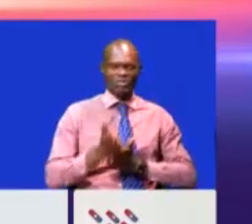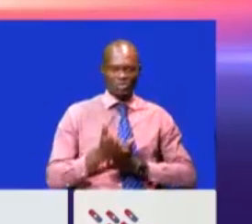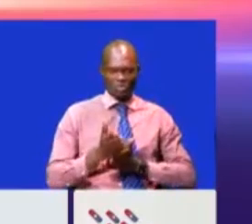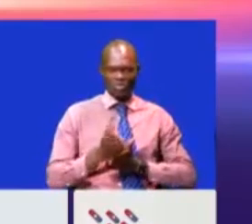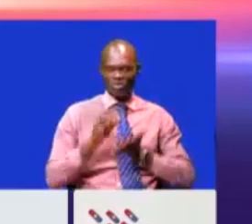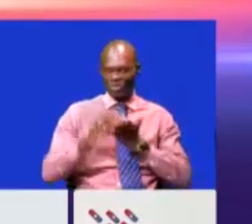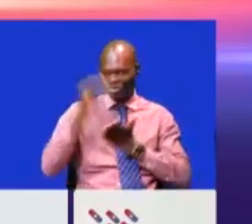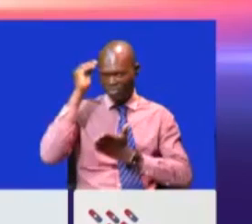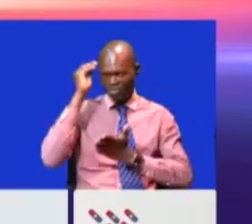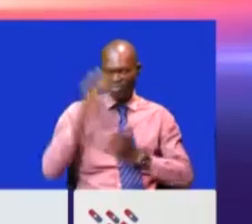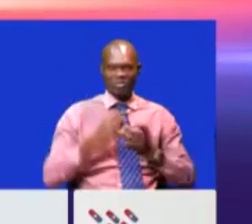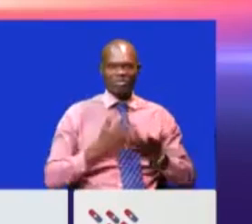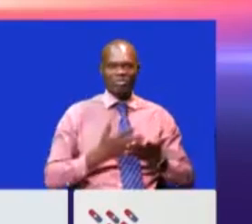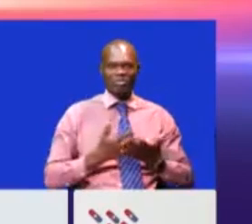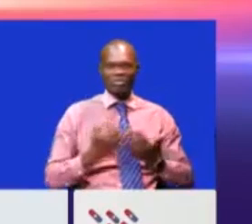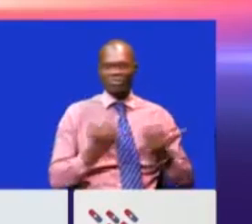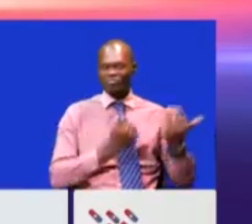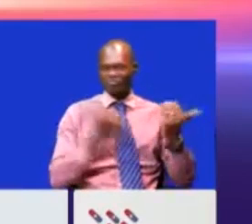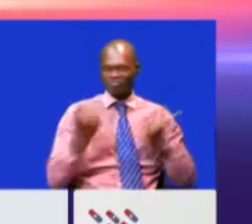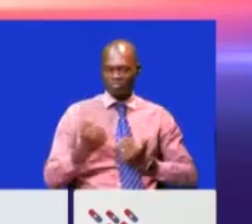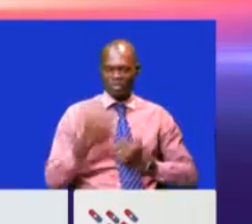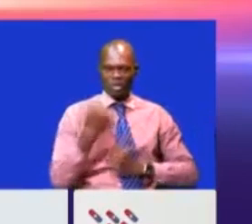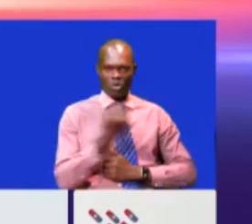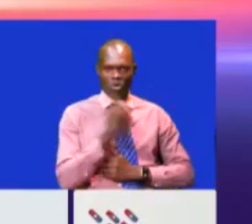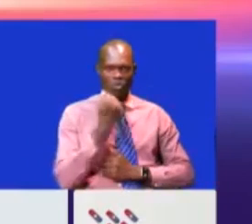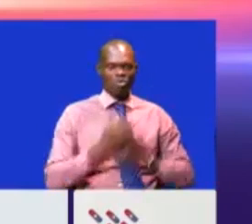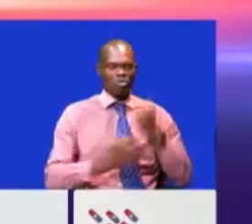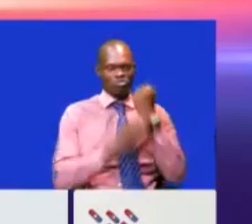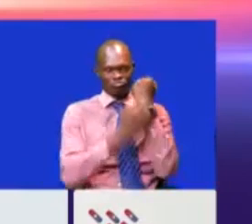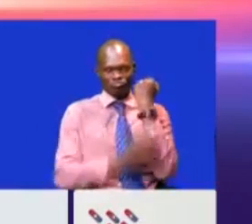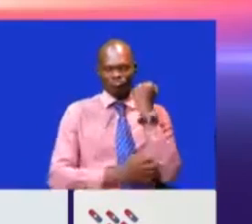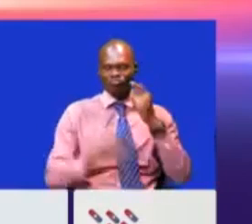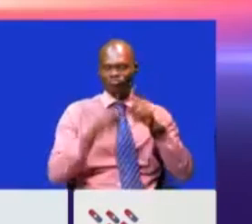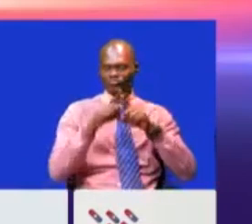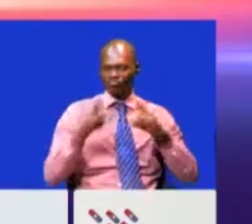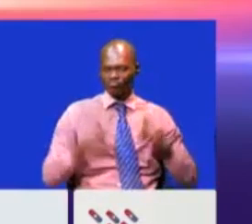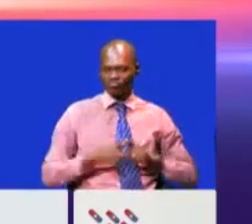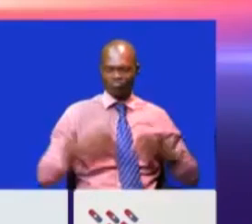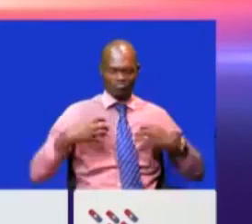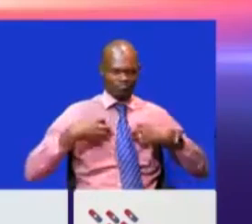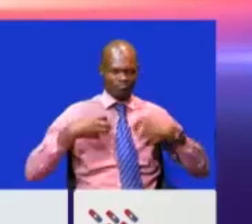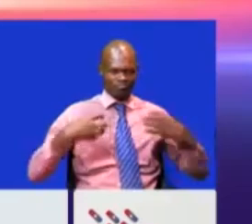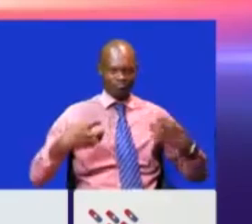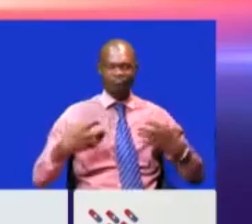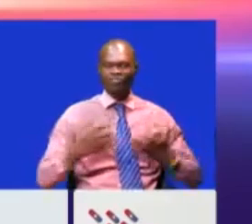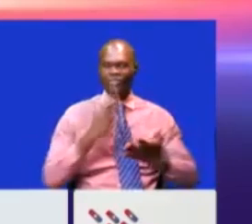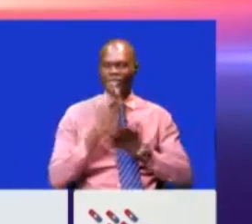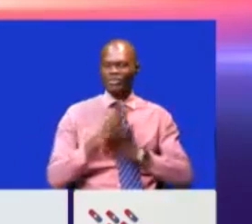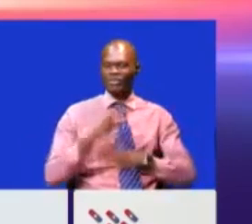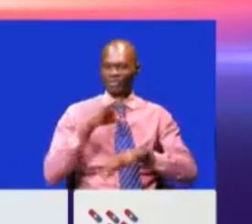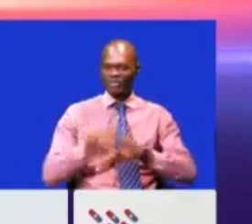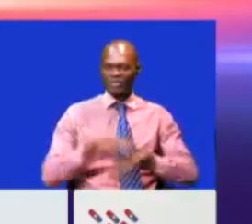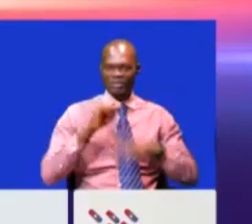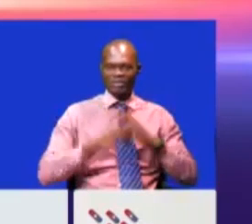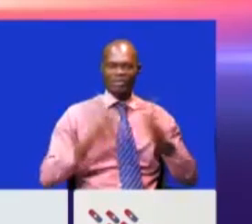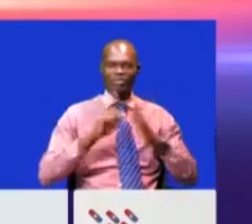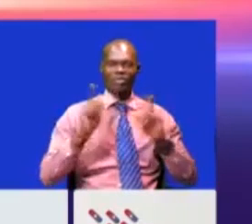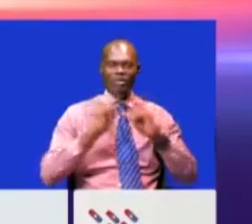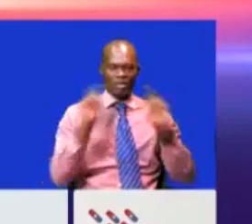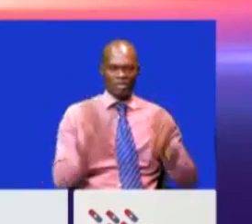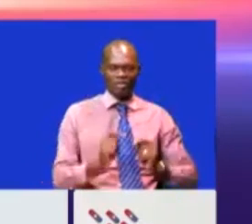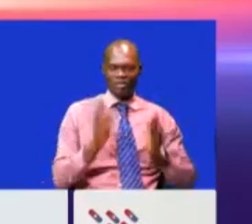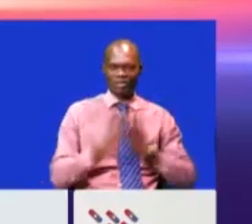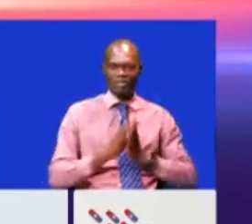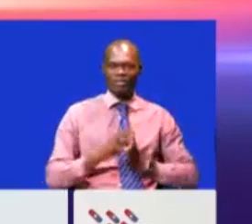mag somo ema nyathino ma jadhier kod nyathi mano mar jamoko nyalo yudore e mesa achiel.